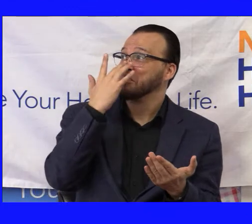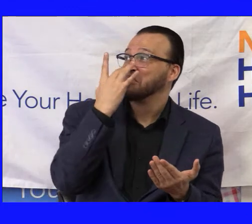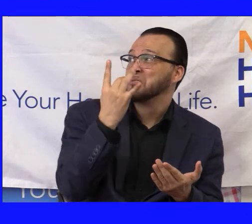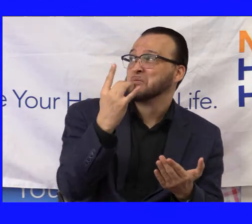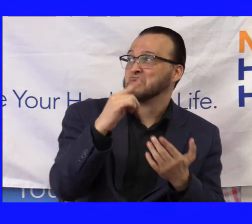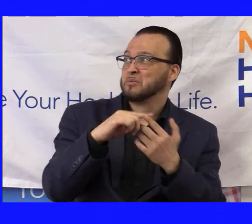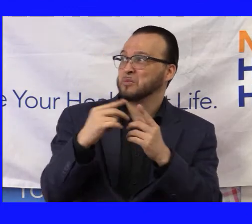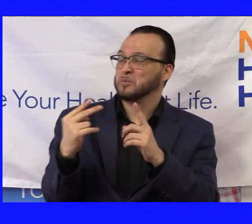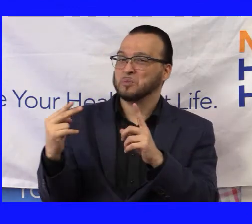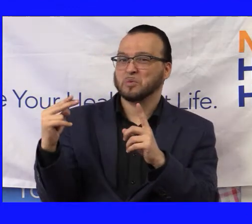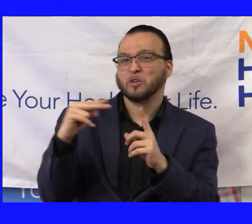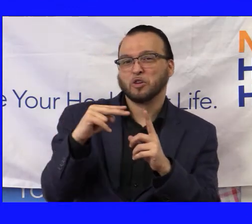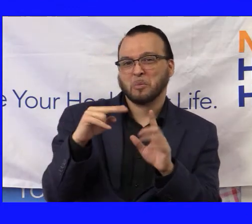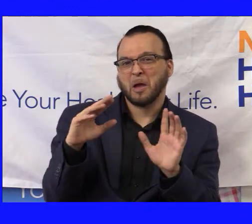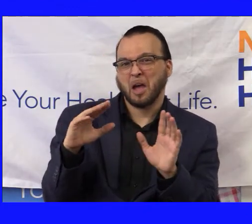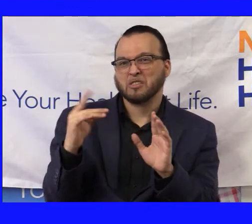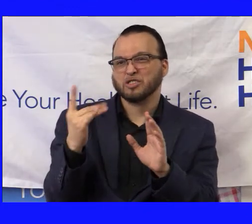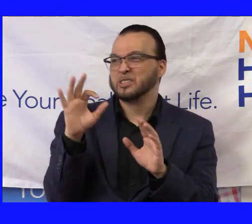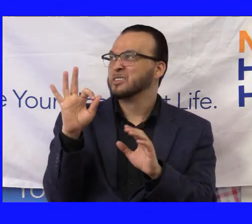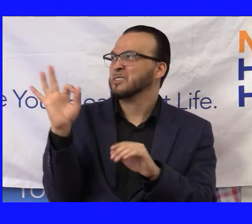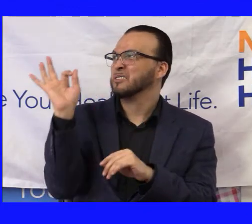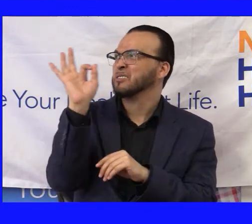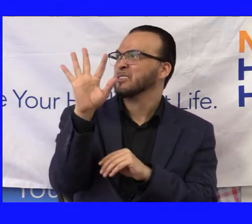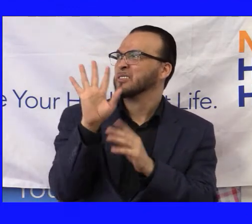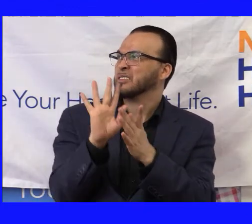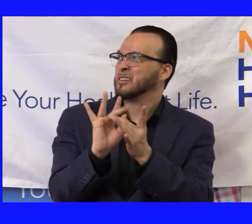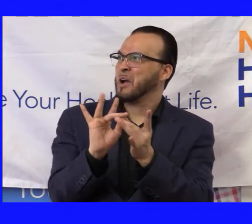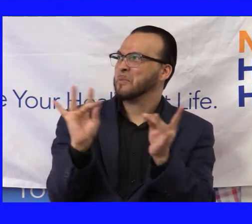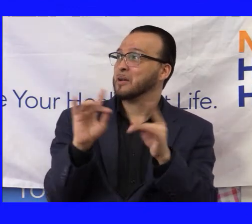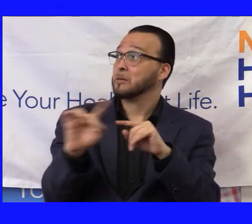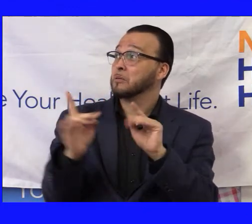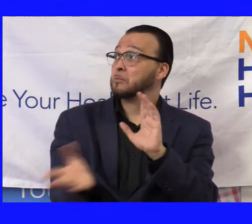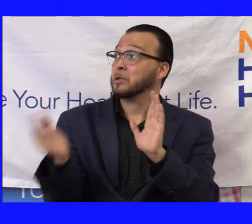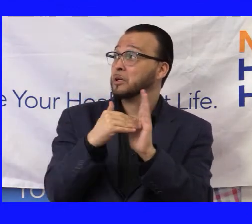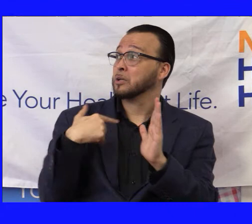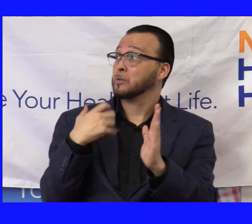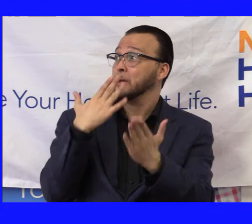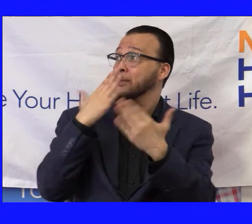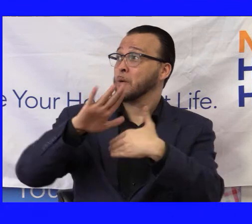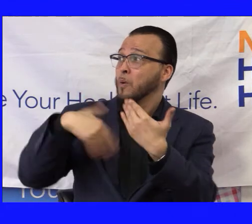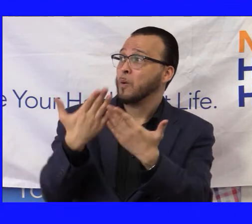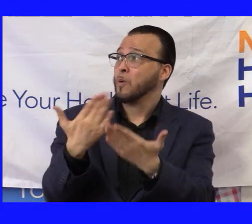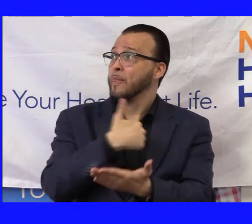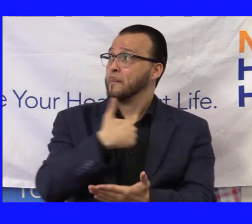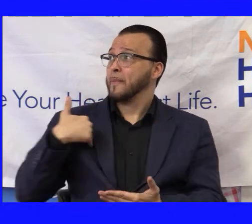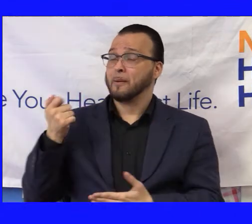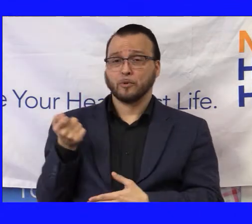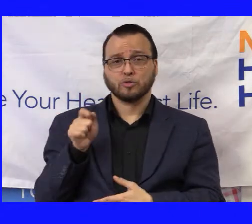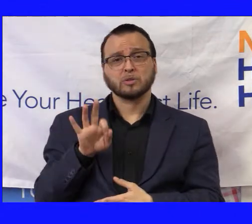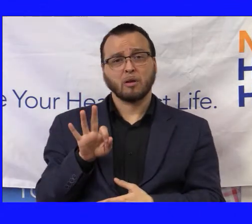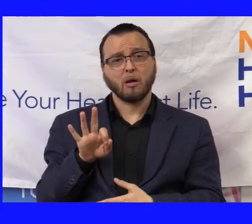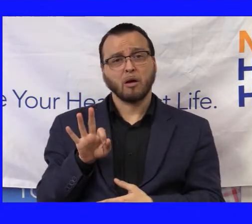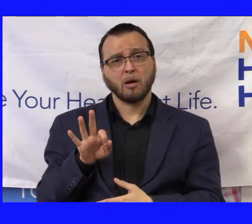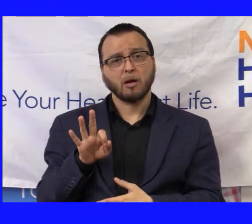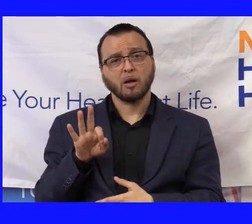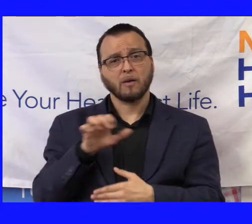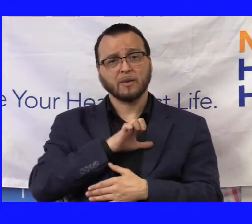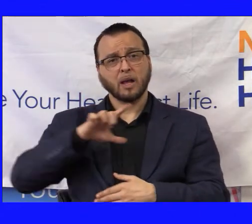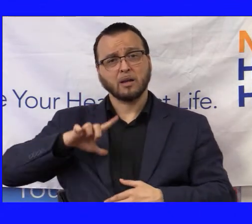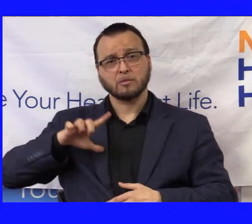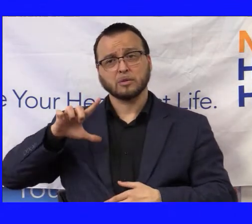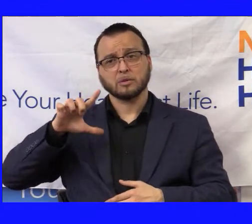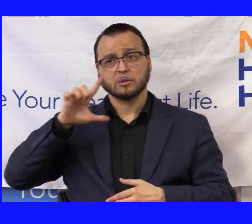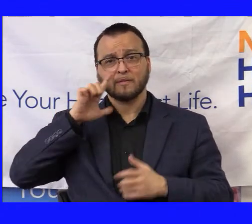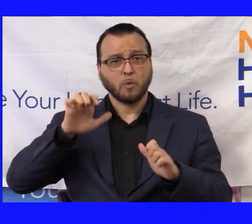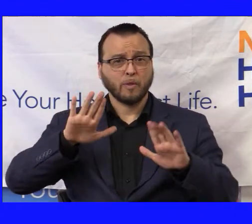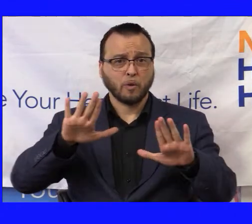That's just a comment. But again, I want to thank all the members of the council for the great